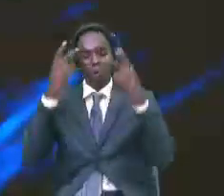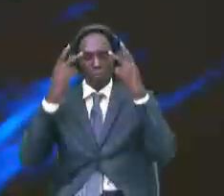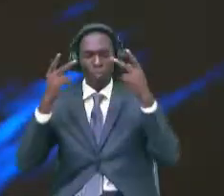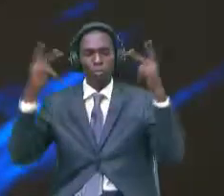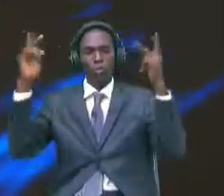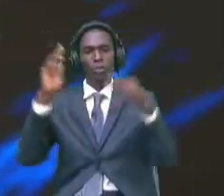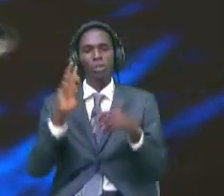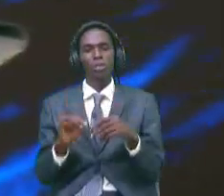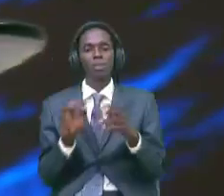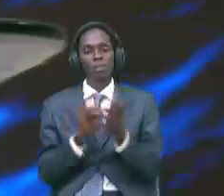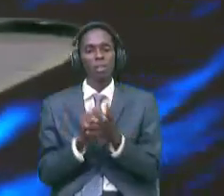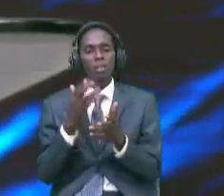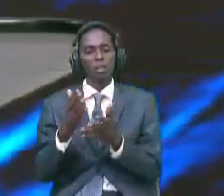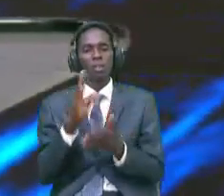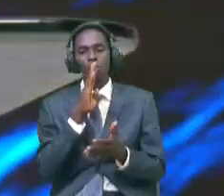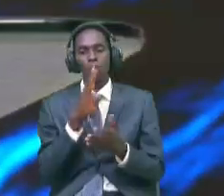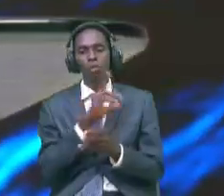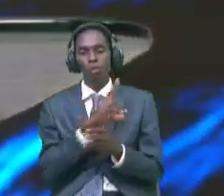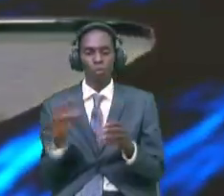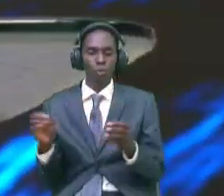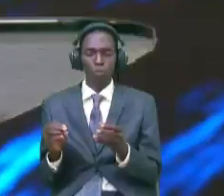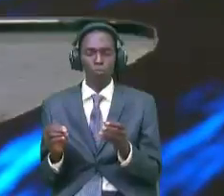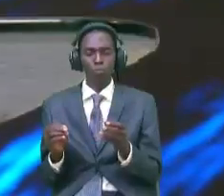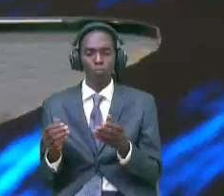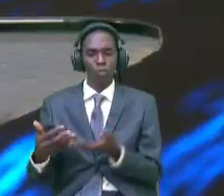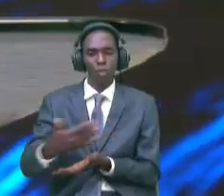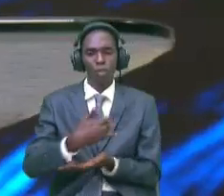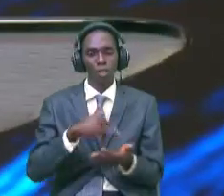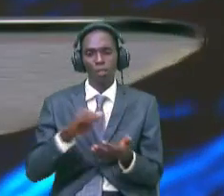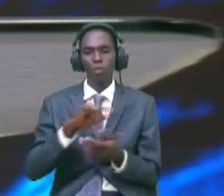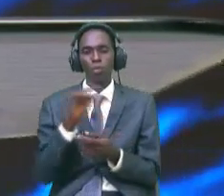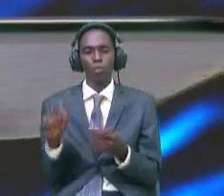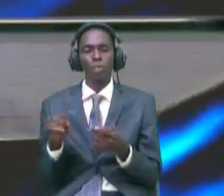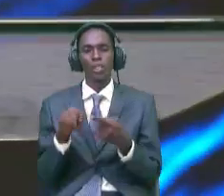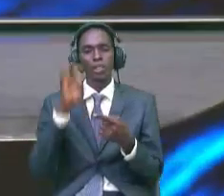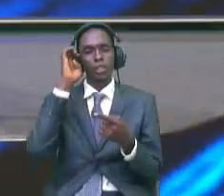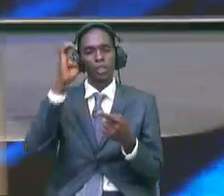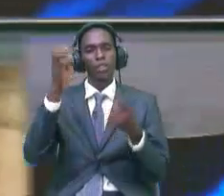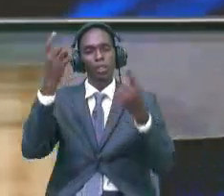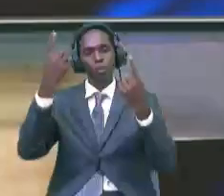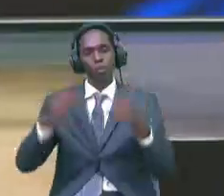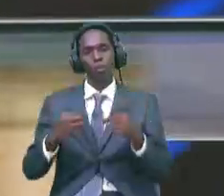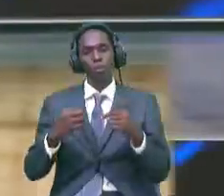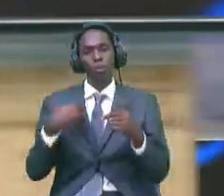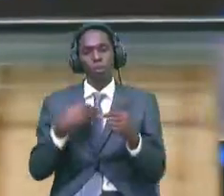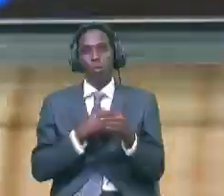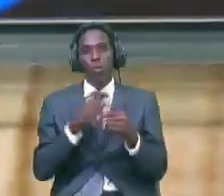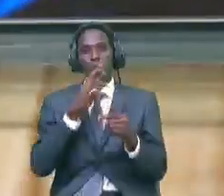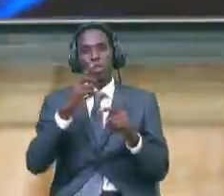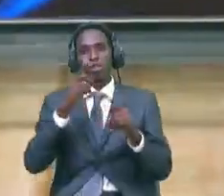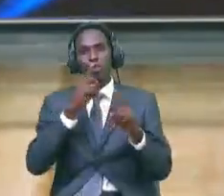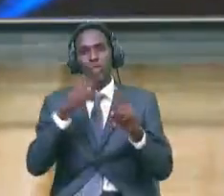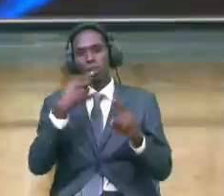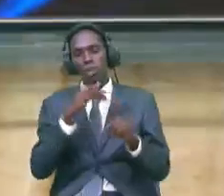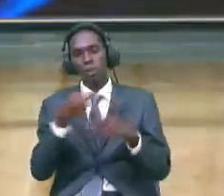that there be no gatherings when I come. We're talking about the consecration and